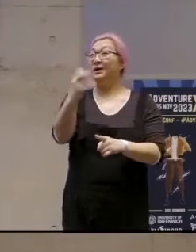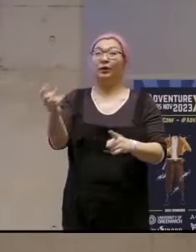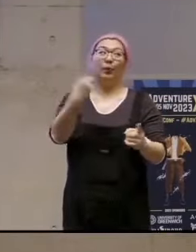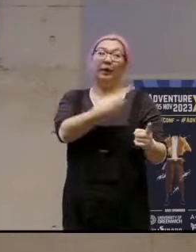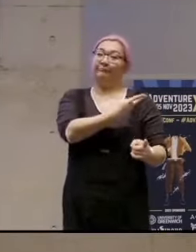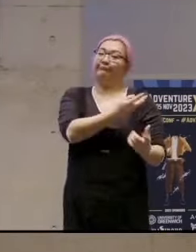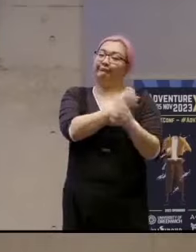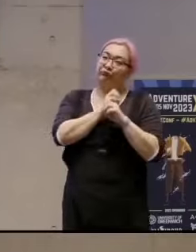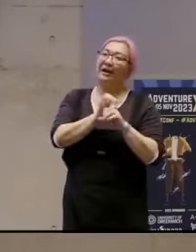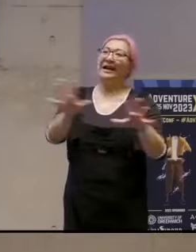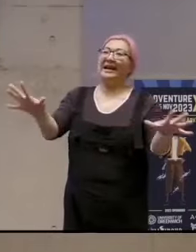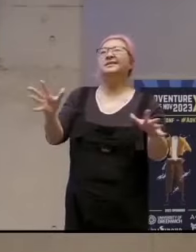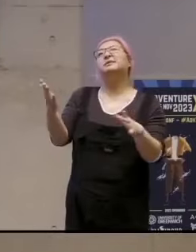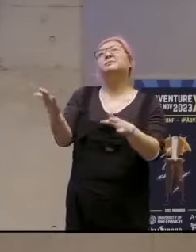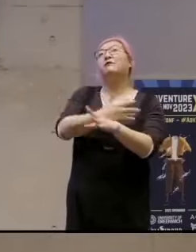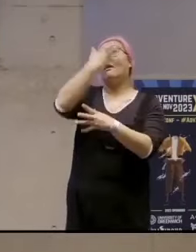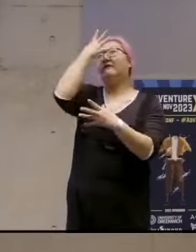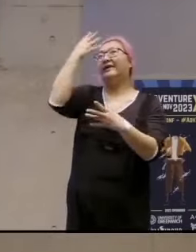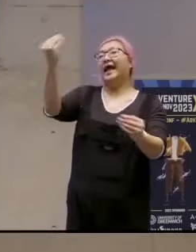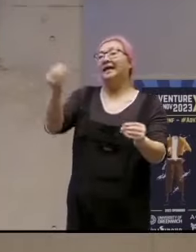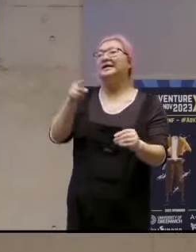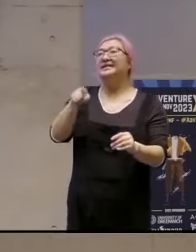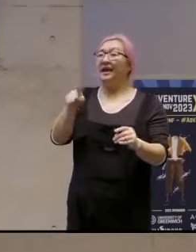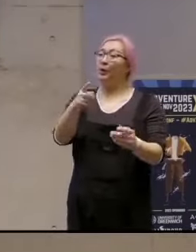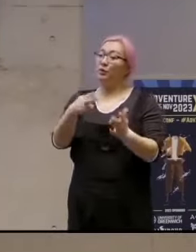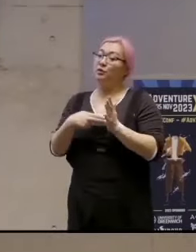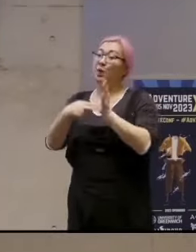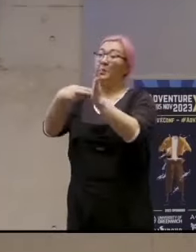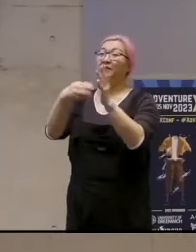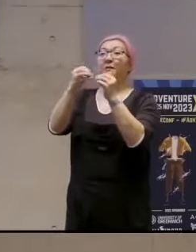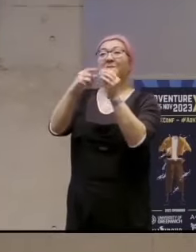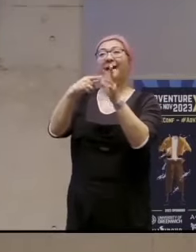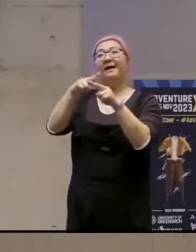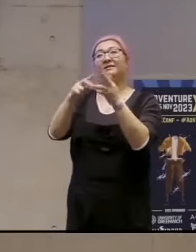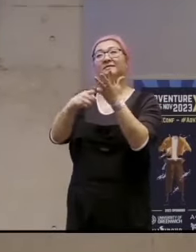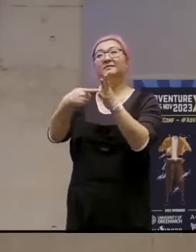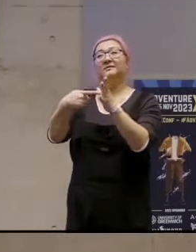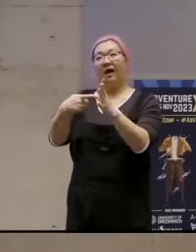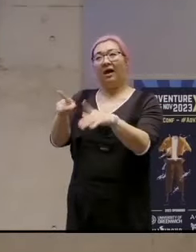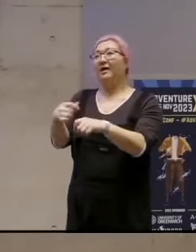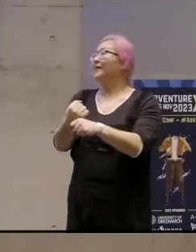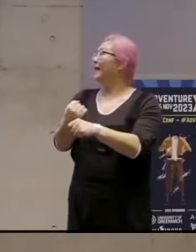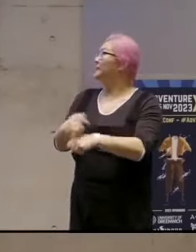nominated for a BAFTA in the category Games Beyond Entertainment.